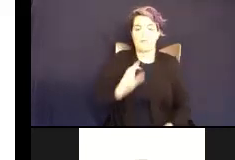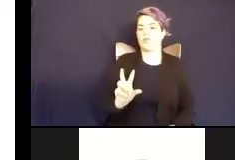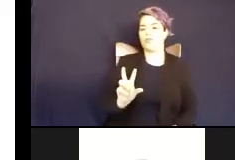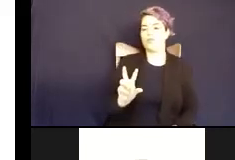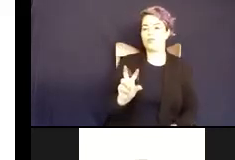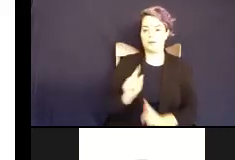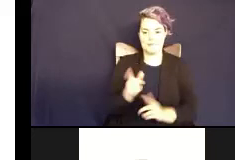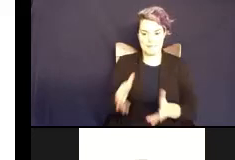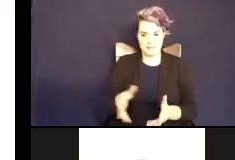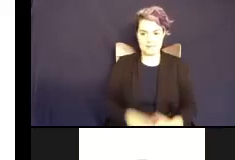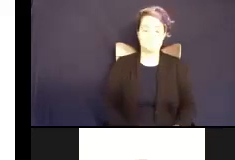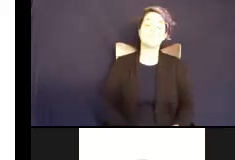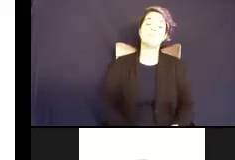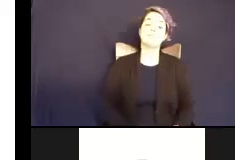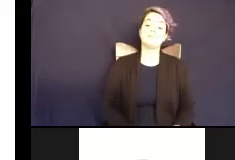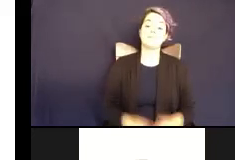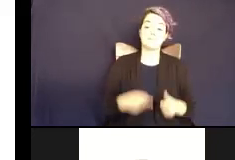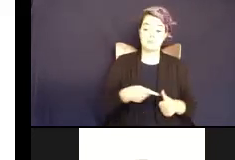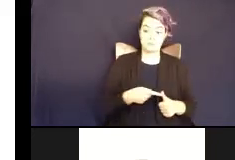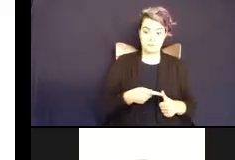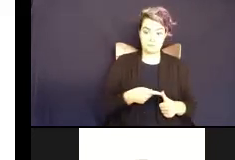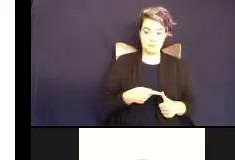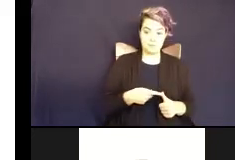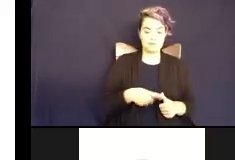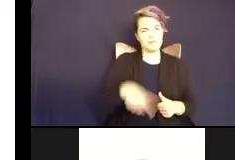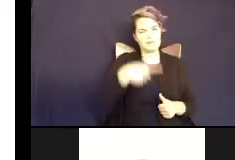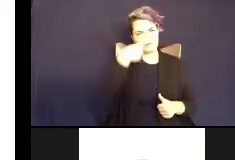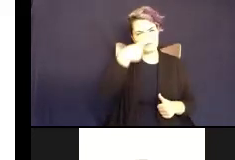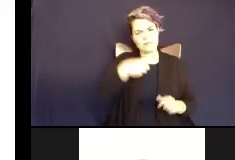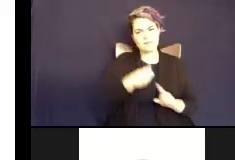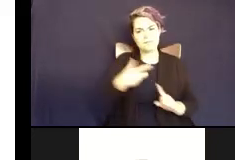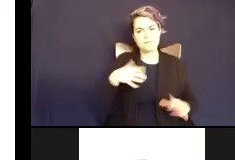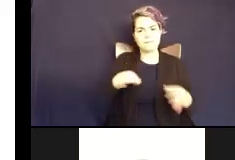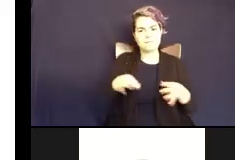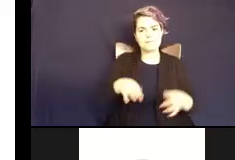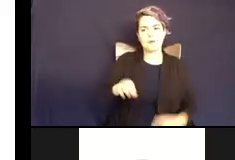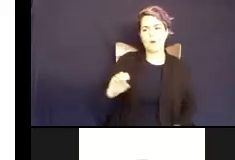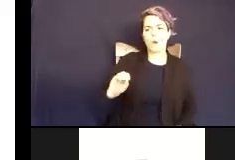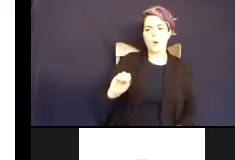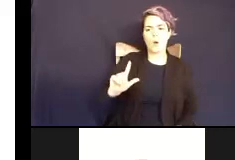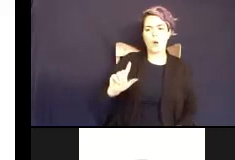first question is, can you provide a short explanation of what Olmstead is about?